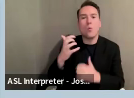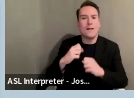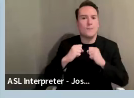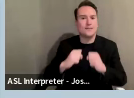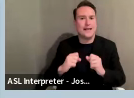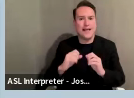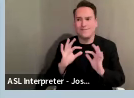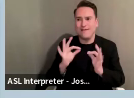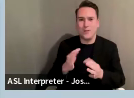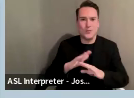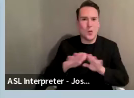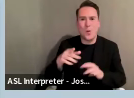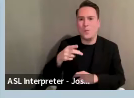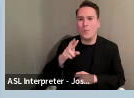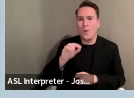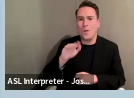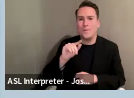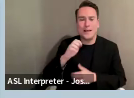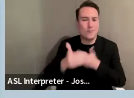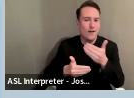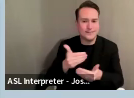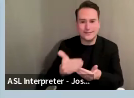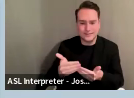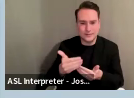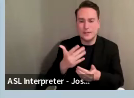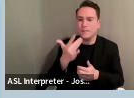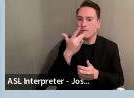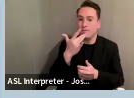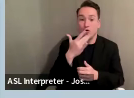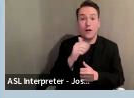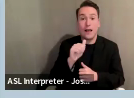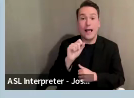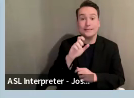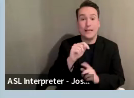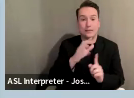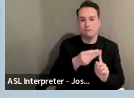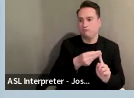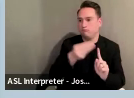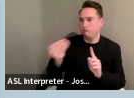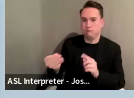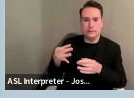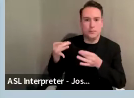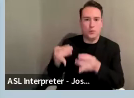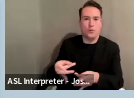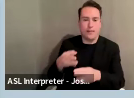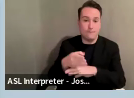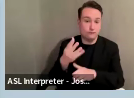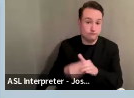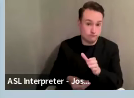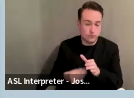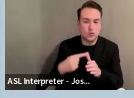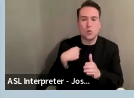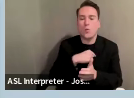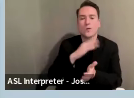the probate process, and they want to make sure that distribution of assets upon their death goes smoothly. So we'll talk about just creating